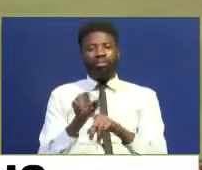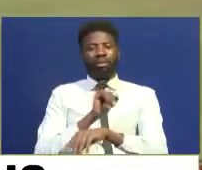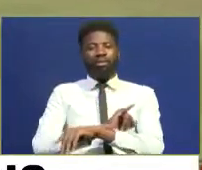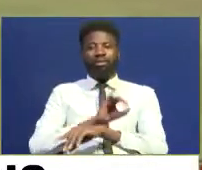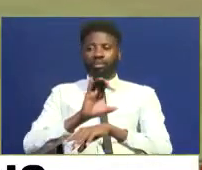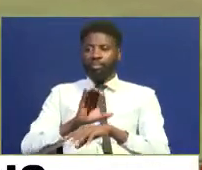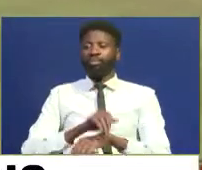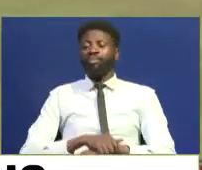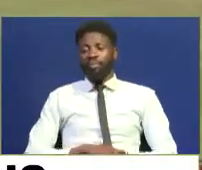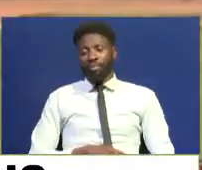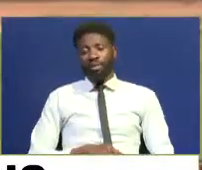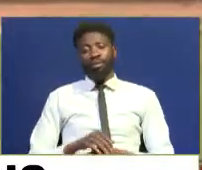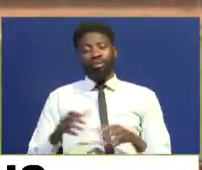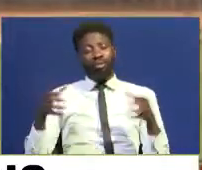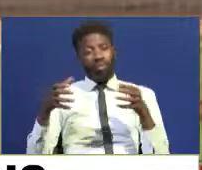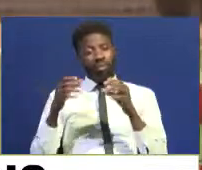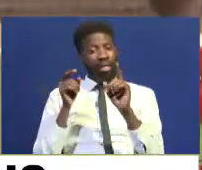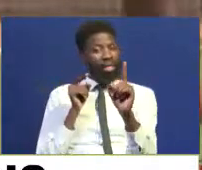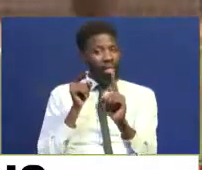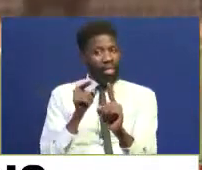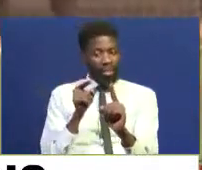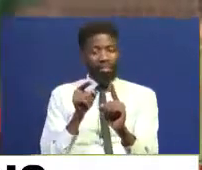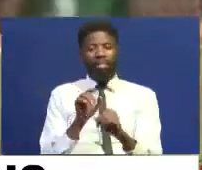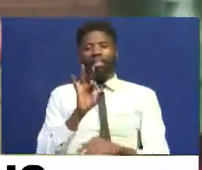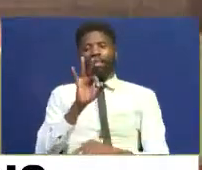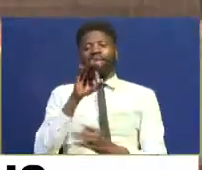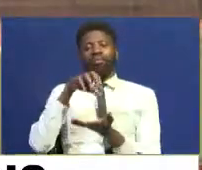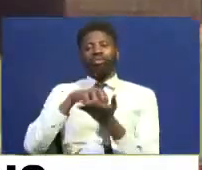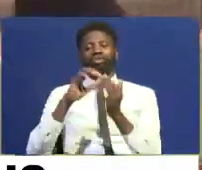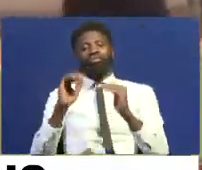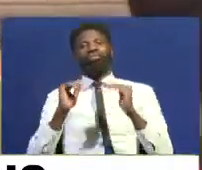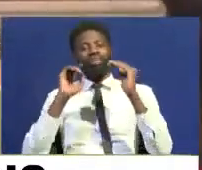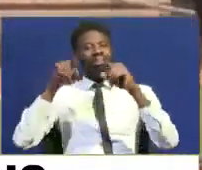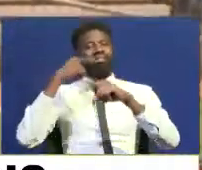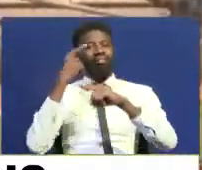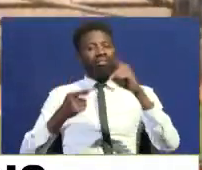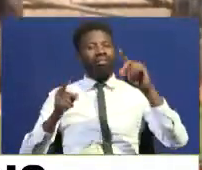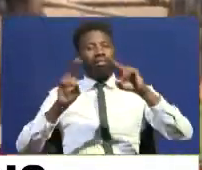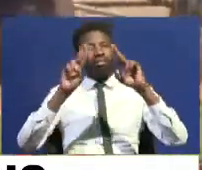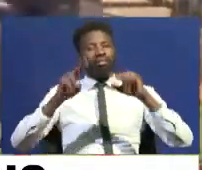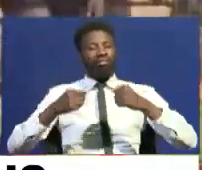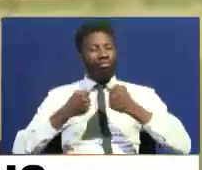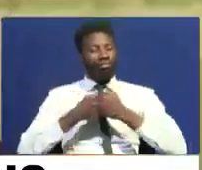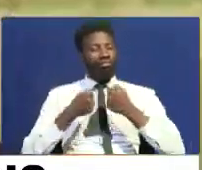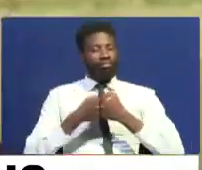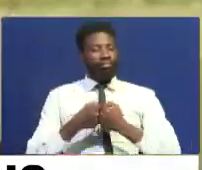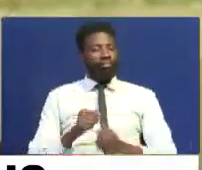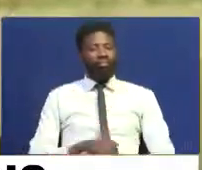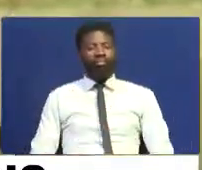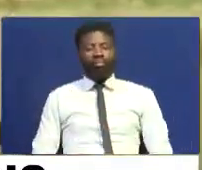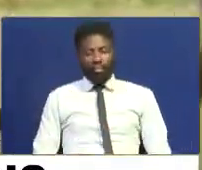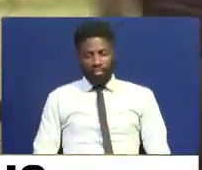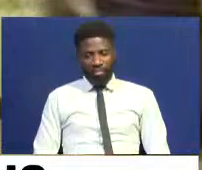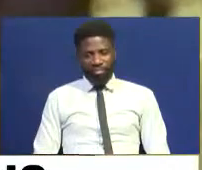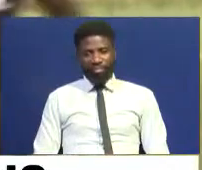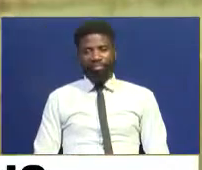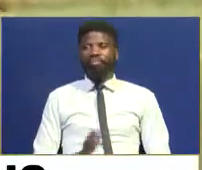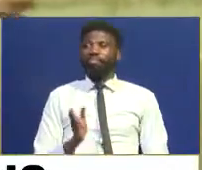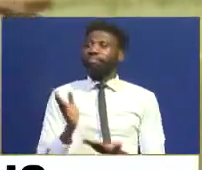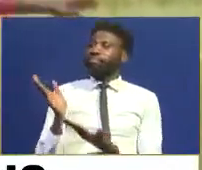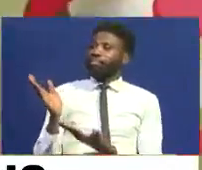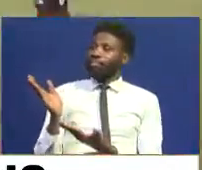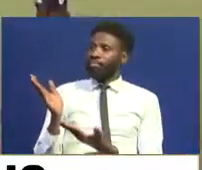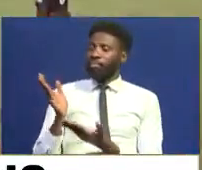slots in the 2025 Challenger Series, which is a World Rugby International competition. These are some of the